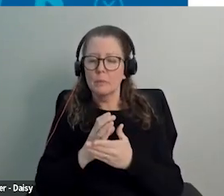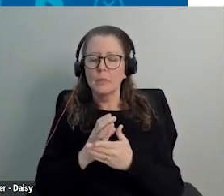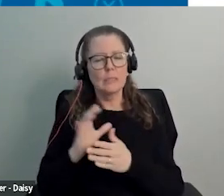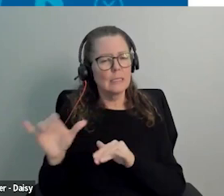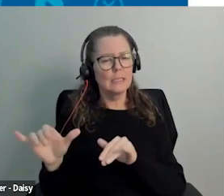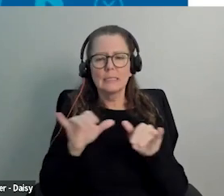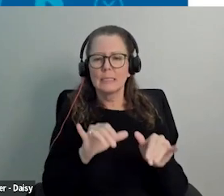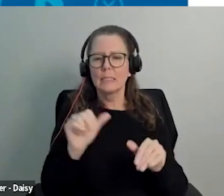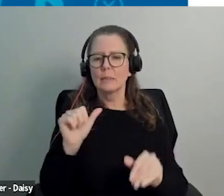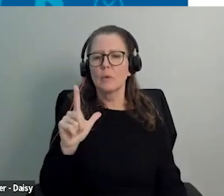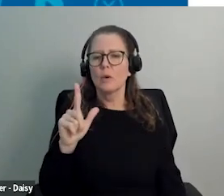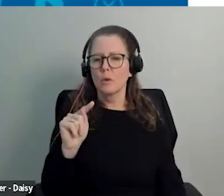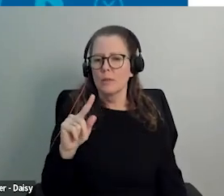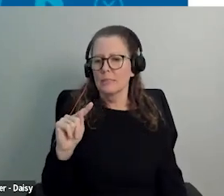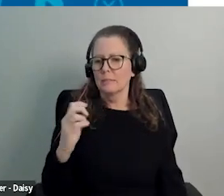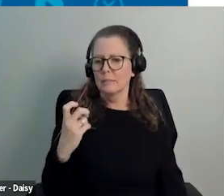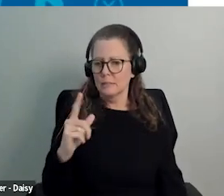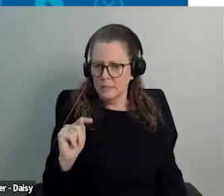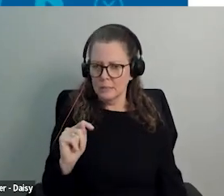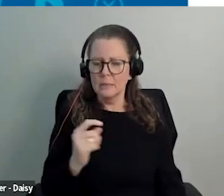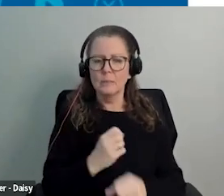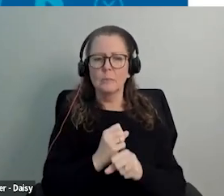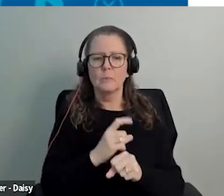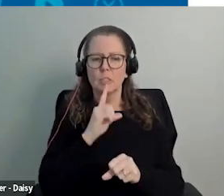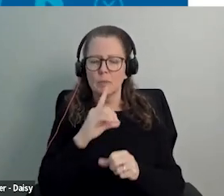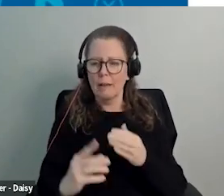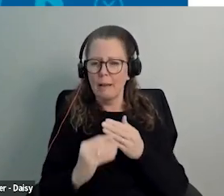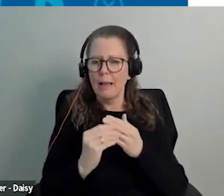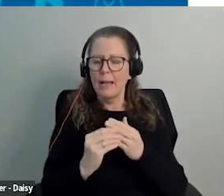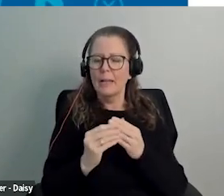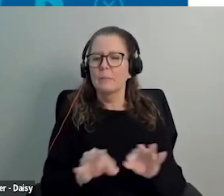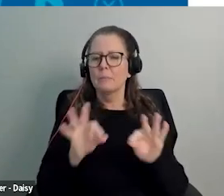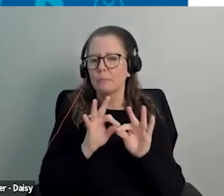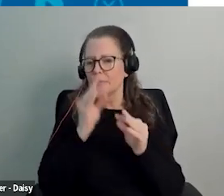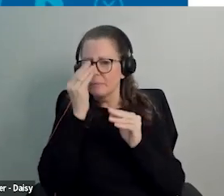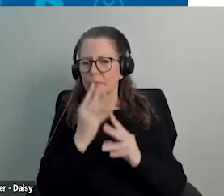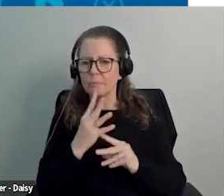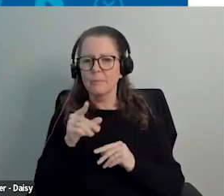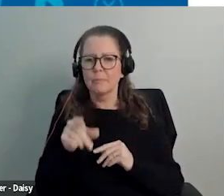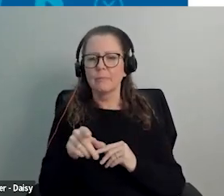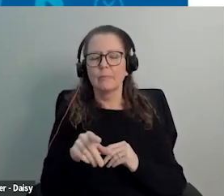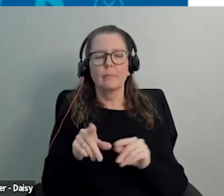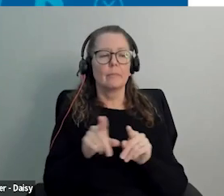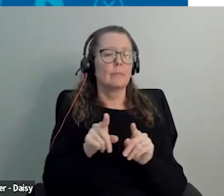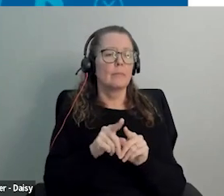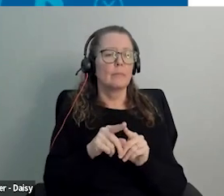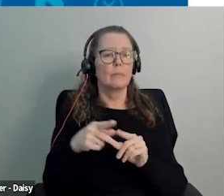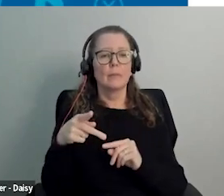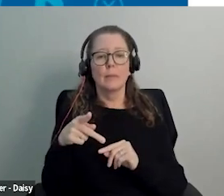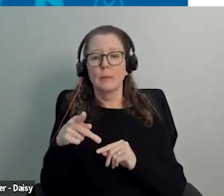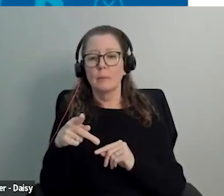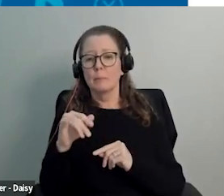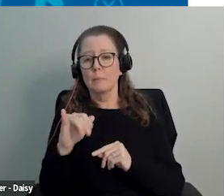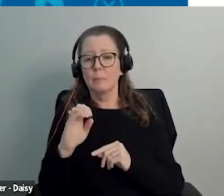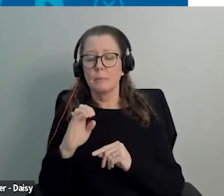just to make sure you're putting insightful information in there for the alt text. So for example, if you have a pie chart with percentages,